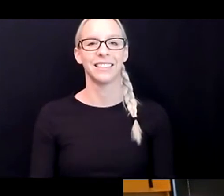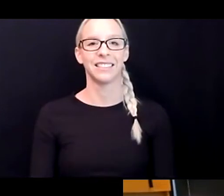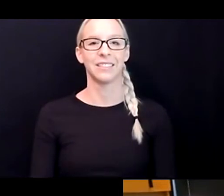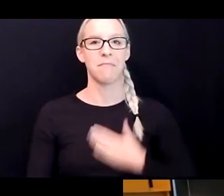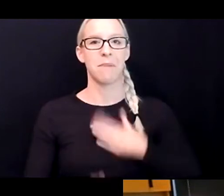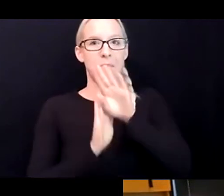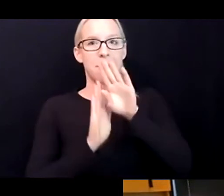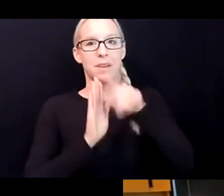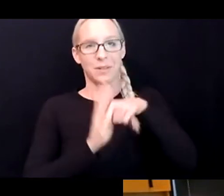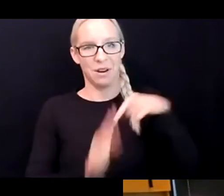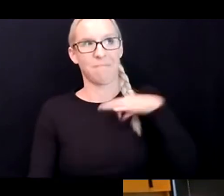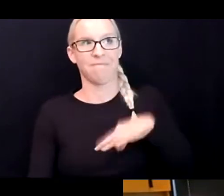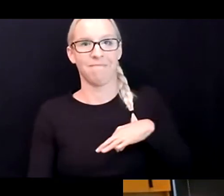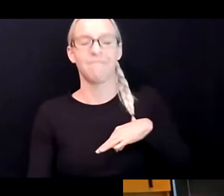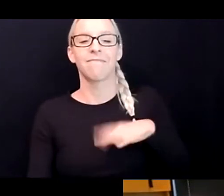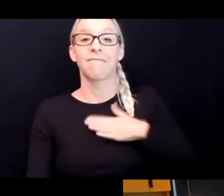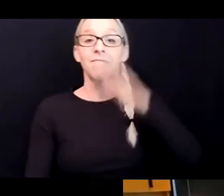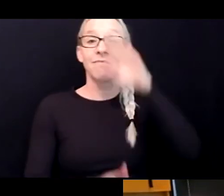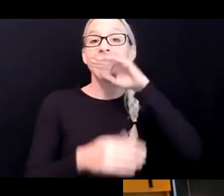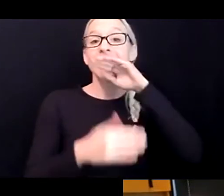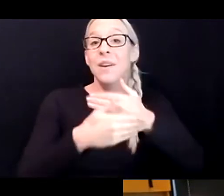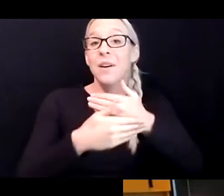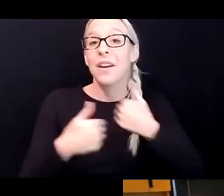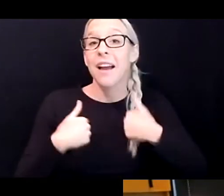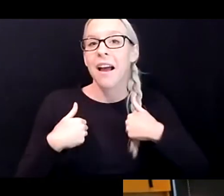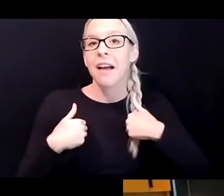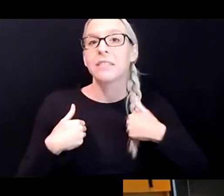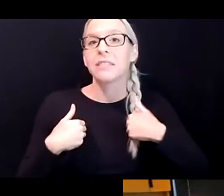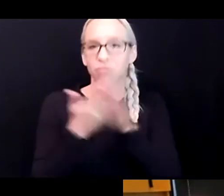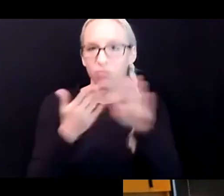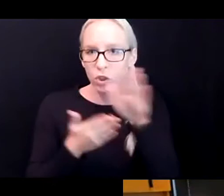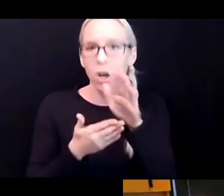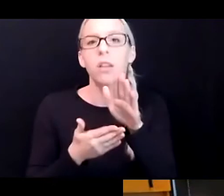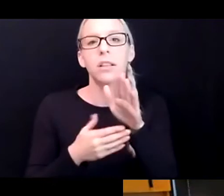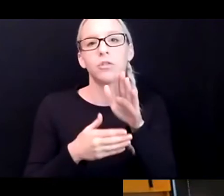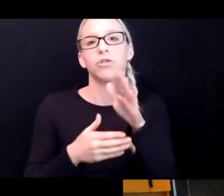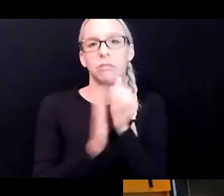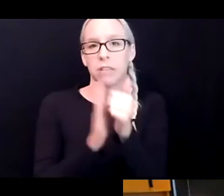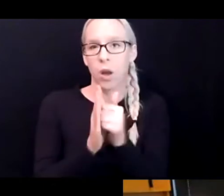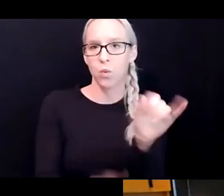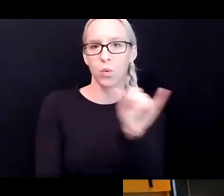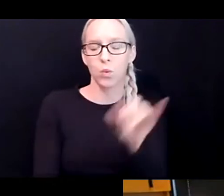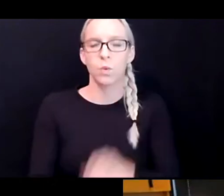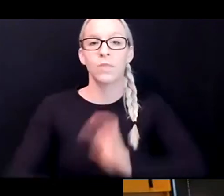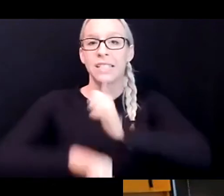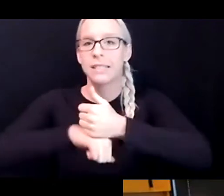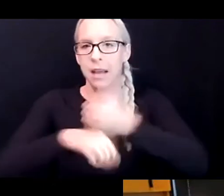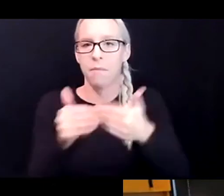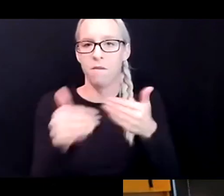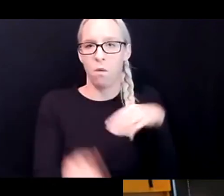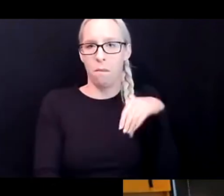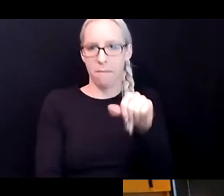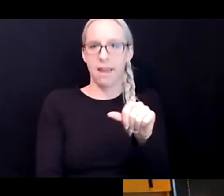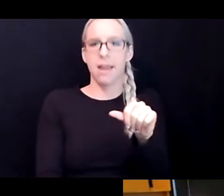prepaid college plan as well. We did something a little different for her. But we set up a prepaid college plan for her,